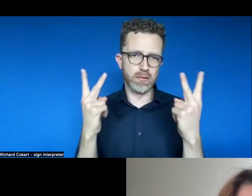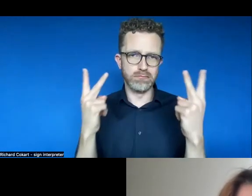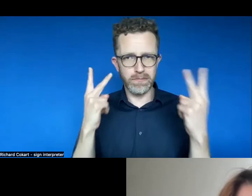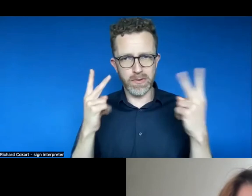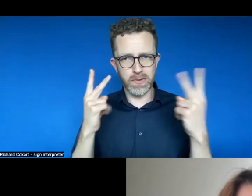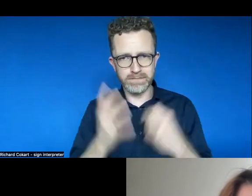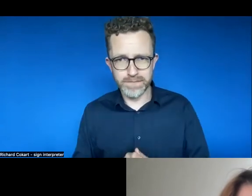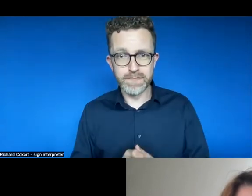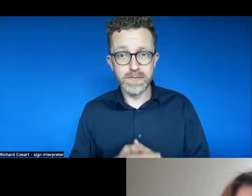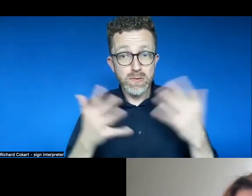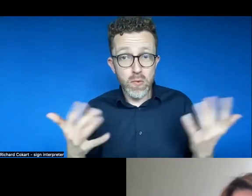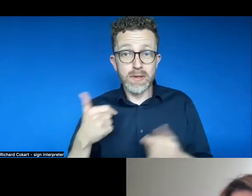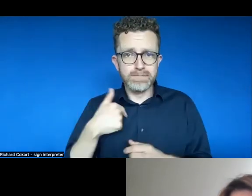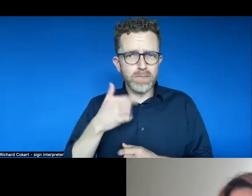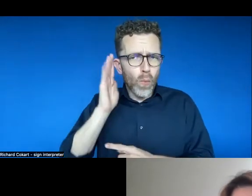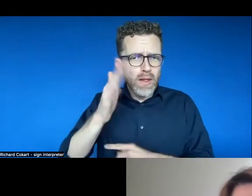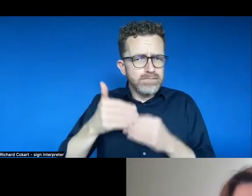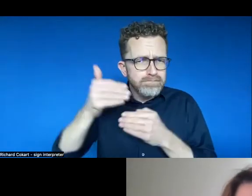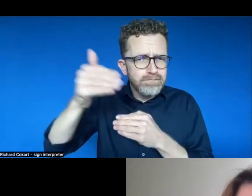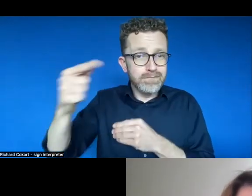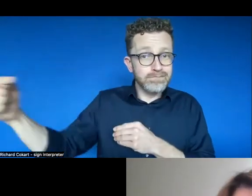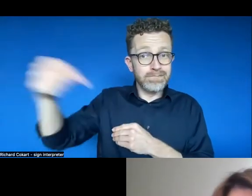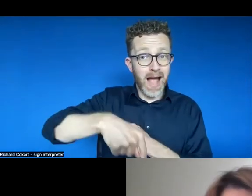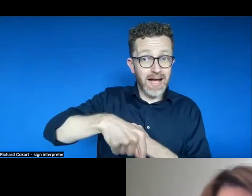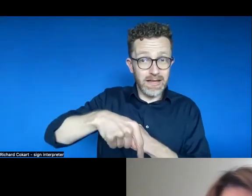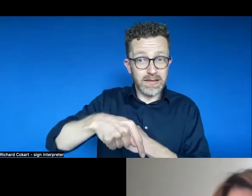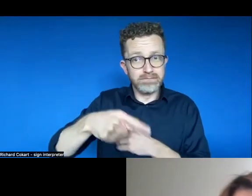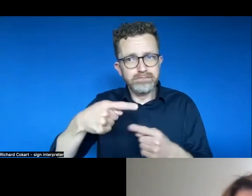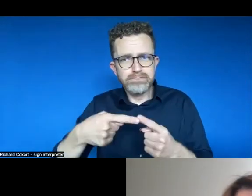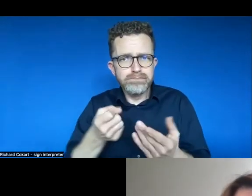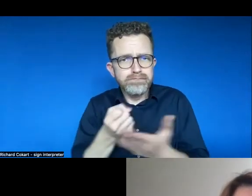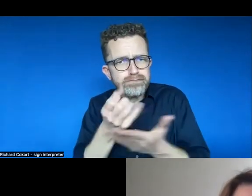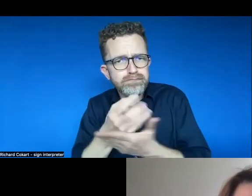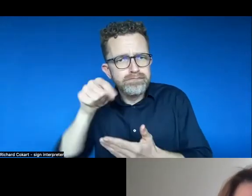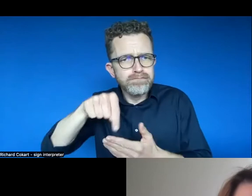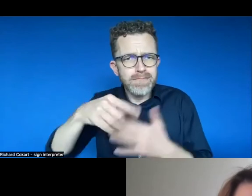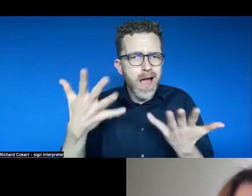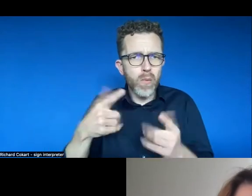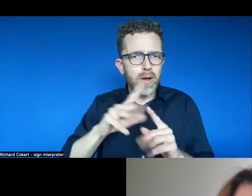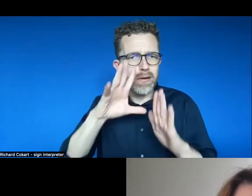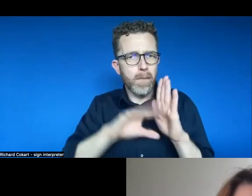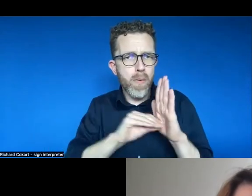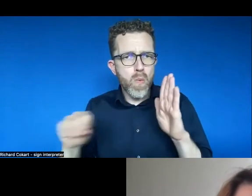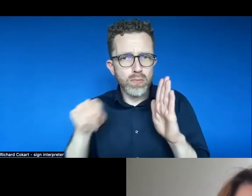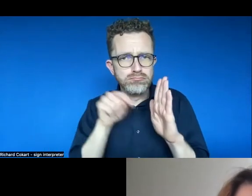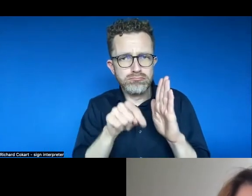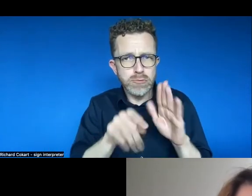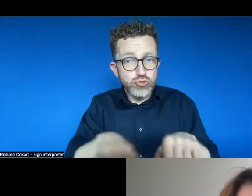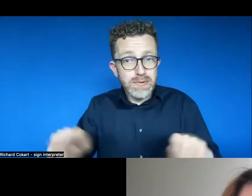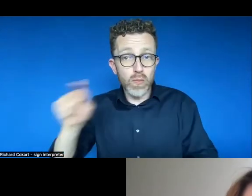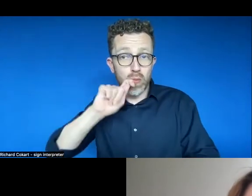with disabilities from Ukraine. We're very happy to have Mariana with us. She is leading a local NGO in